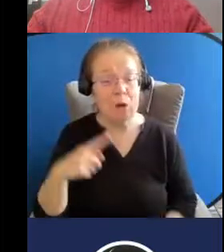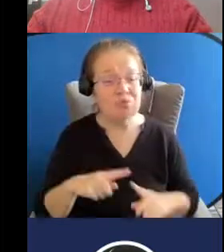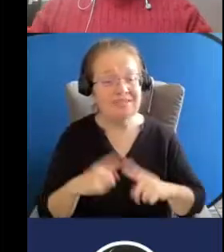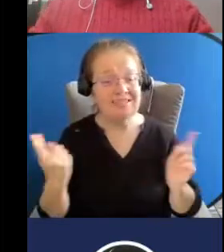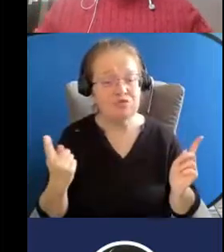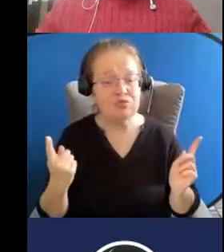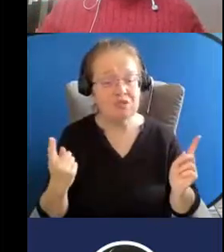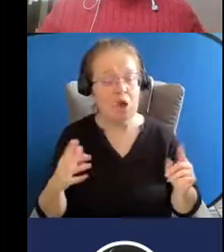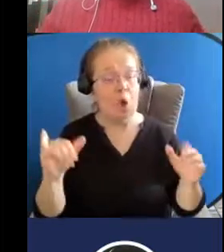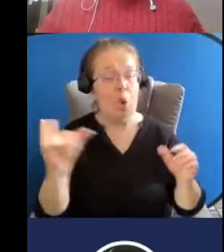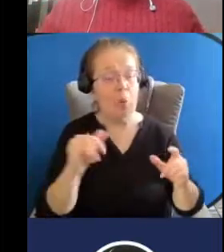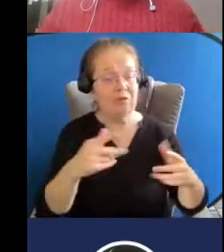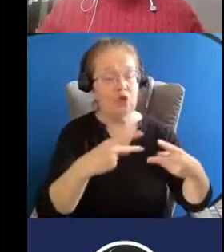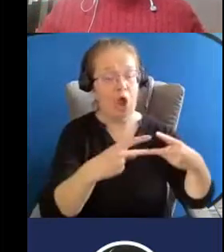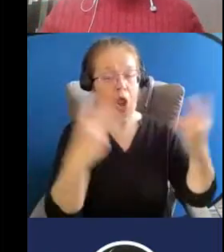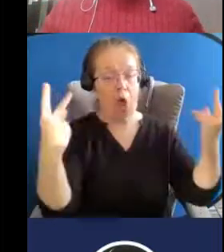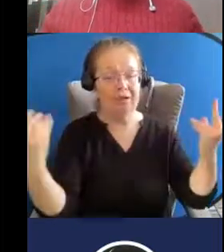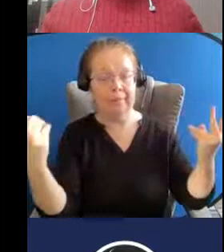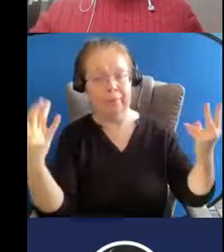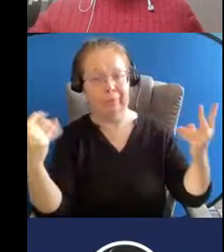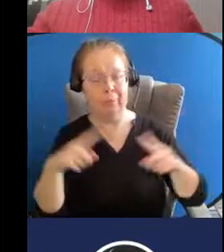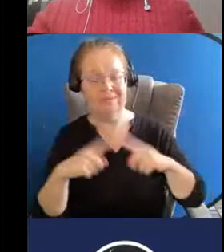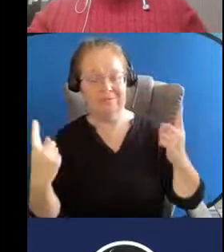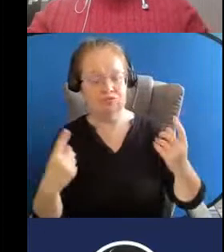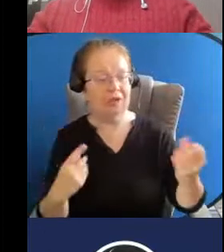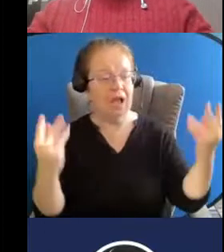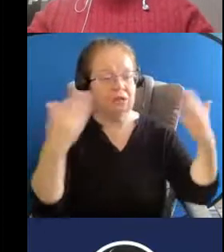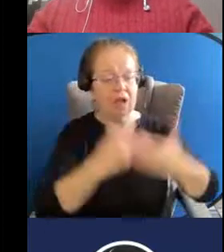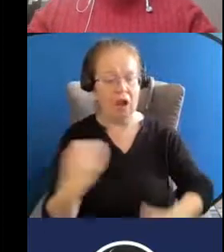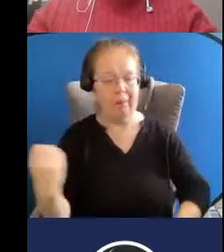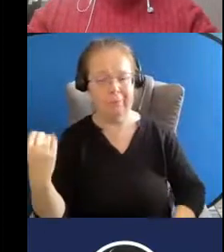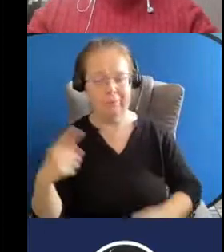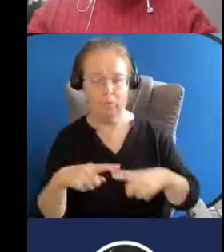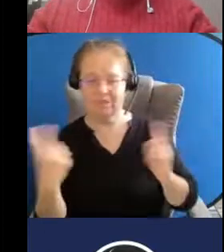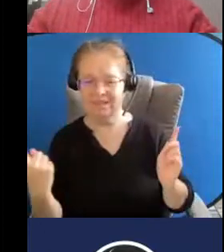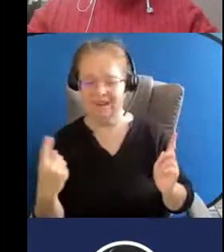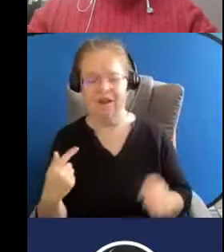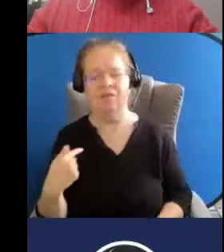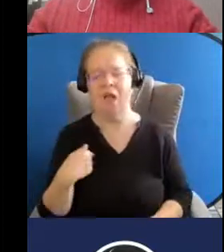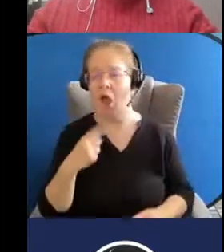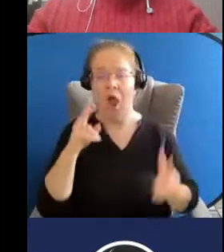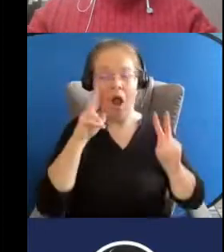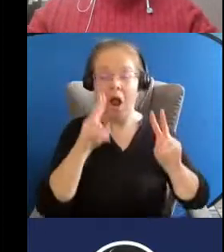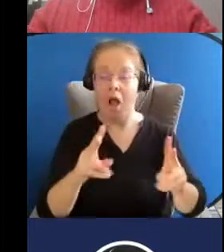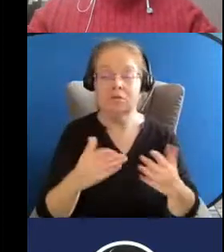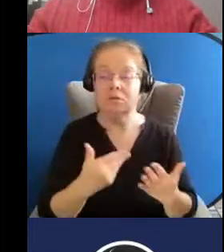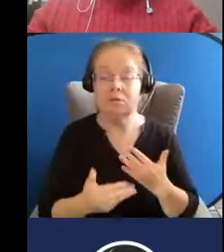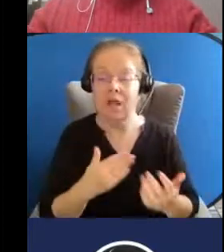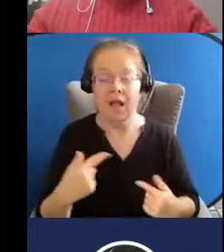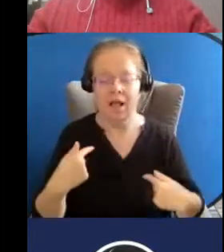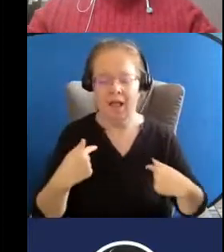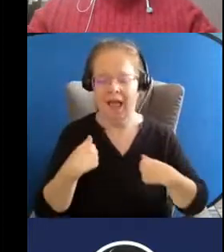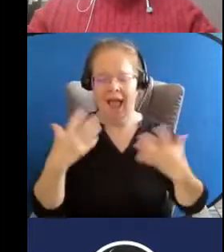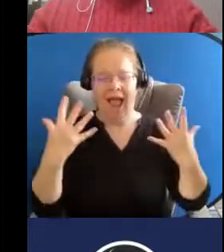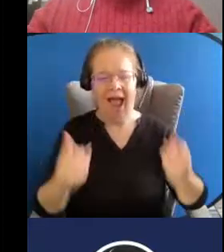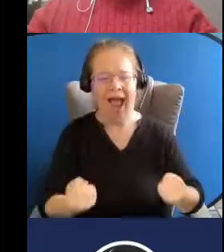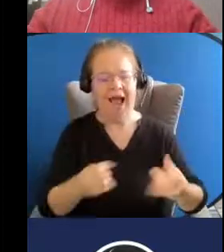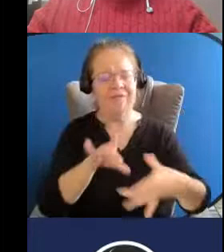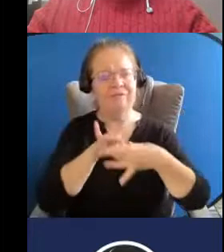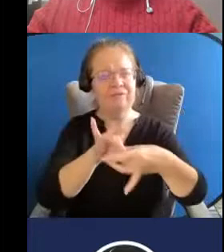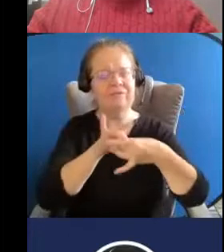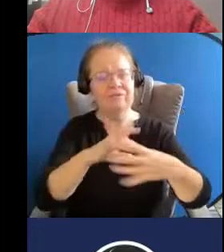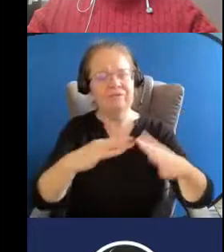on which mode you're in, whether you're in light mode or you're in dark mode. So if I can see or can't see, I've got this immersive experience. Again,